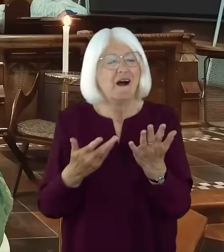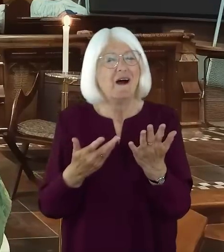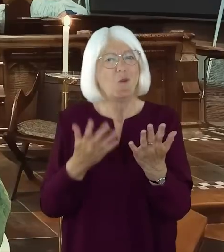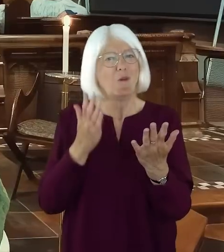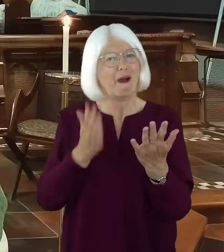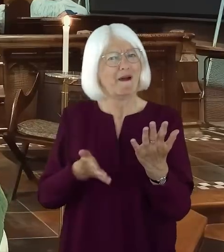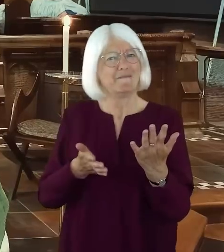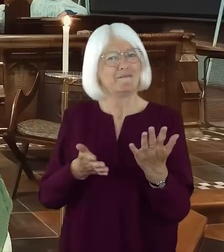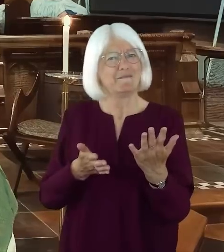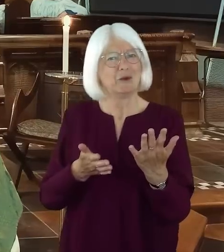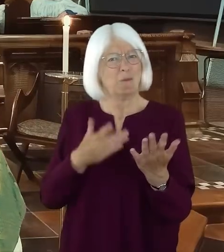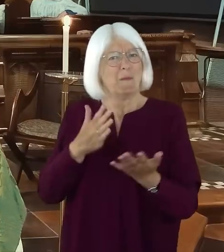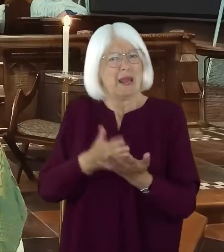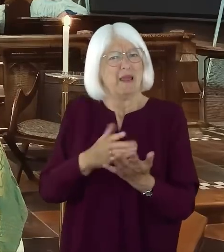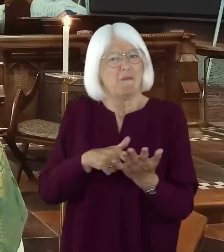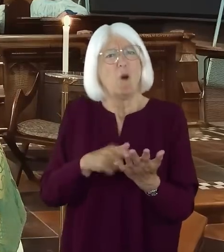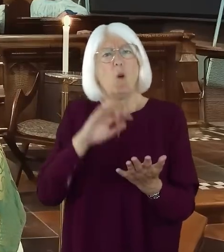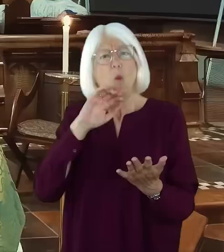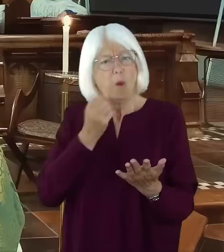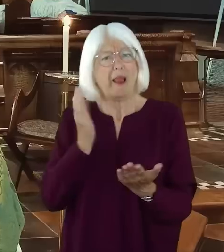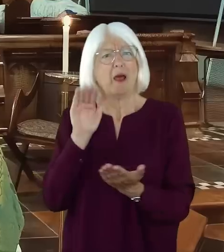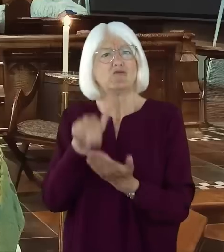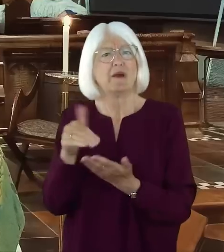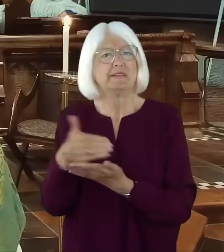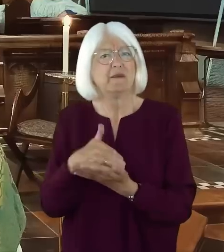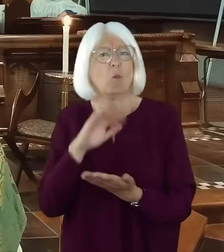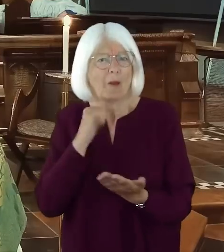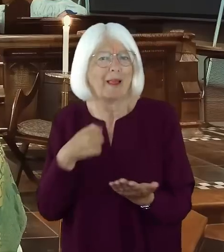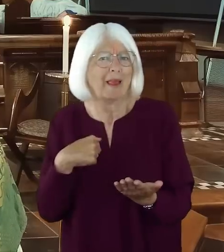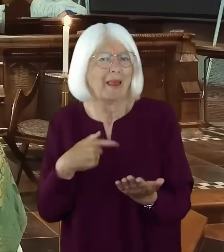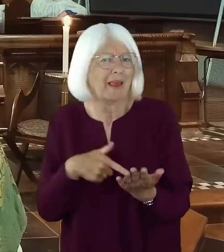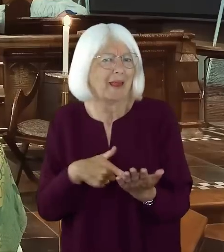that sooner or later they will get us to where we need to go.